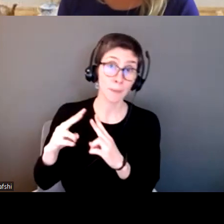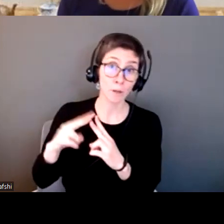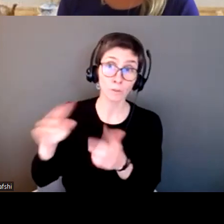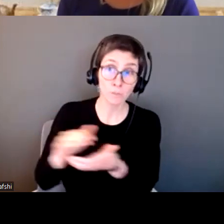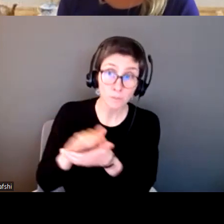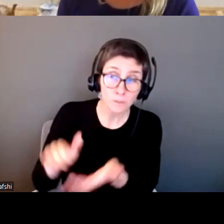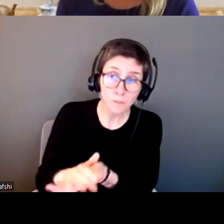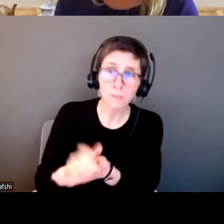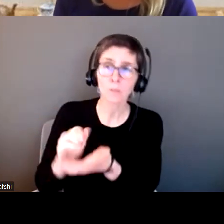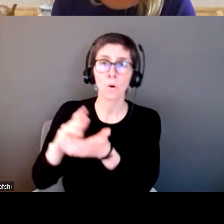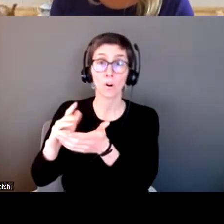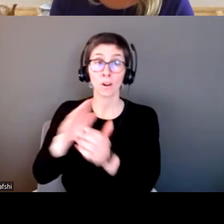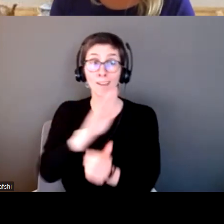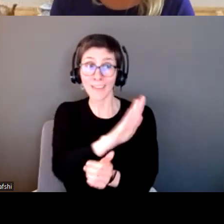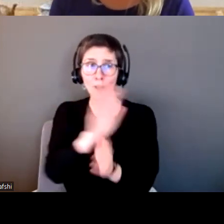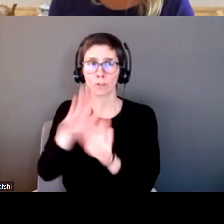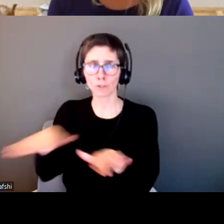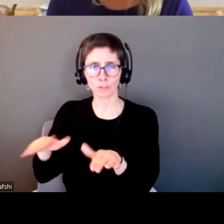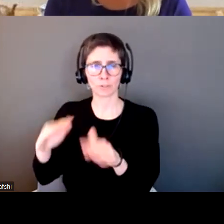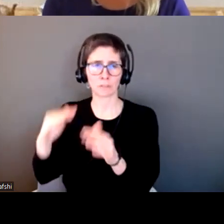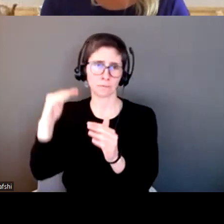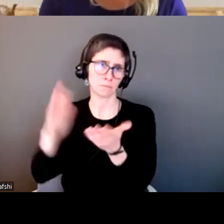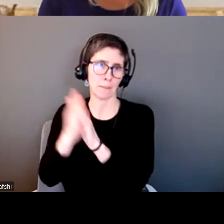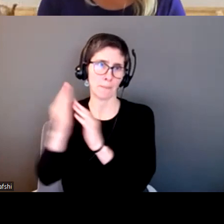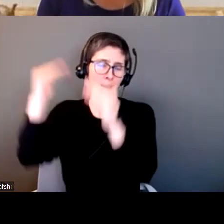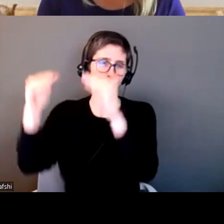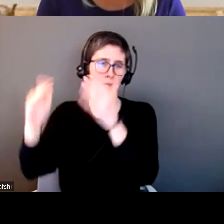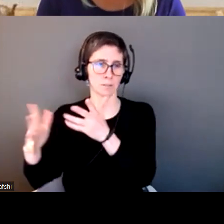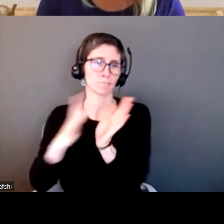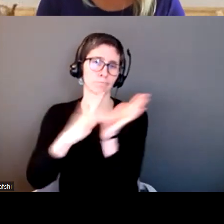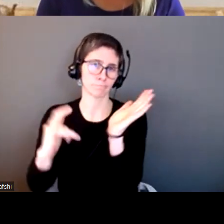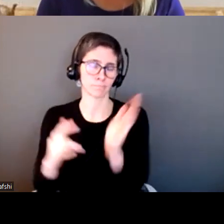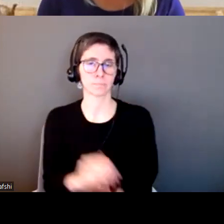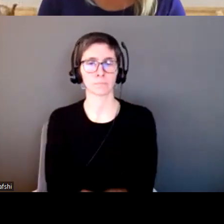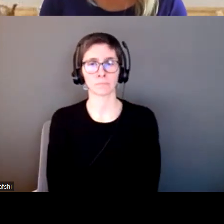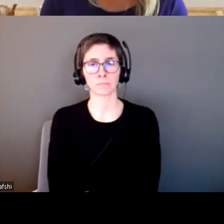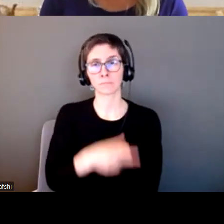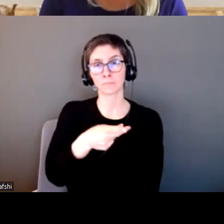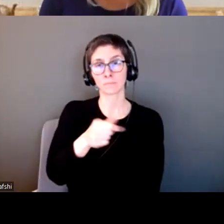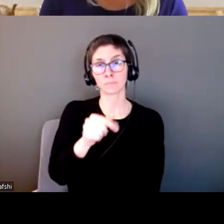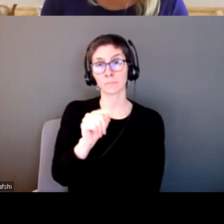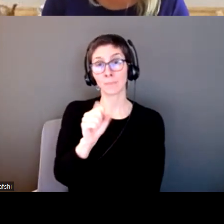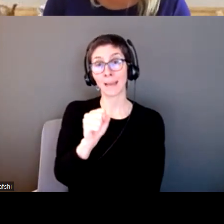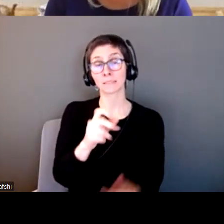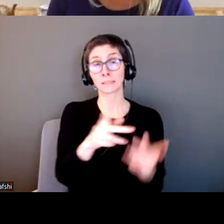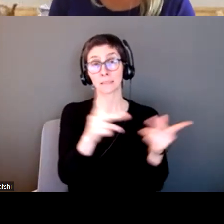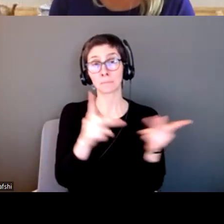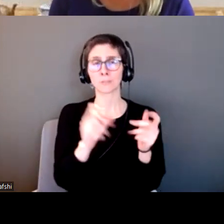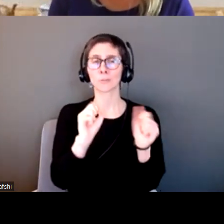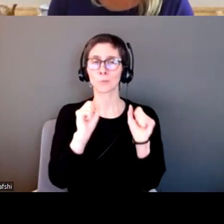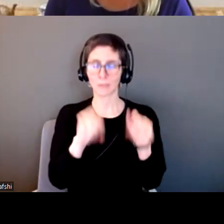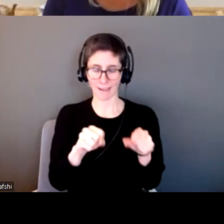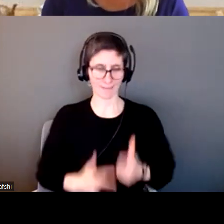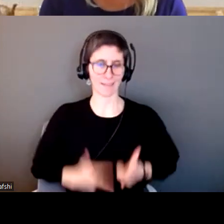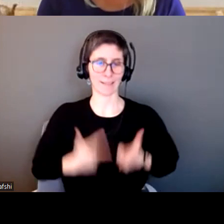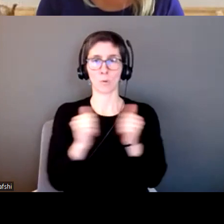children. We're also very proud of the fact that Pat's Place is pet friendly. So if someone has a pet, they can bring it. And